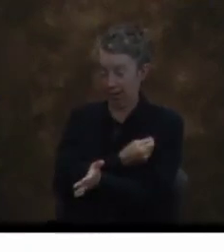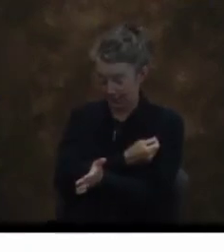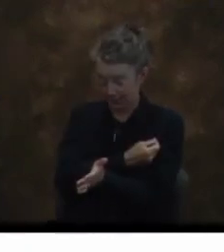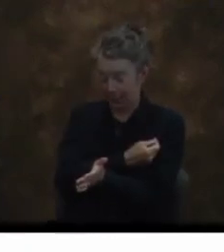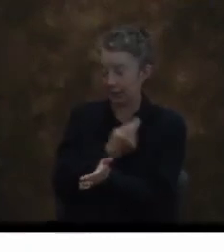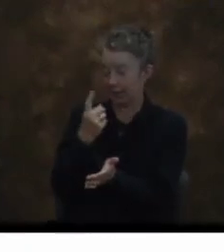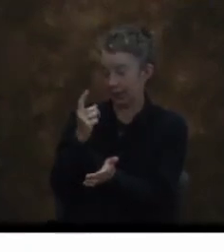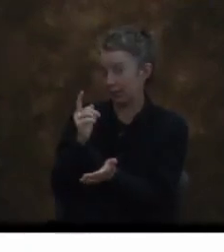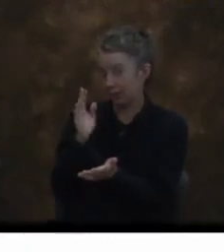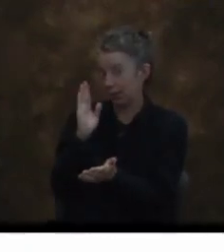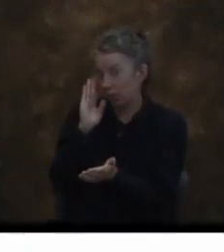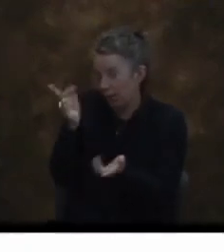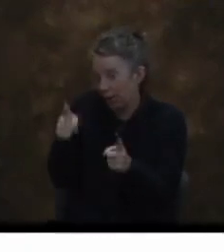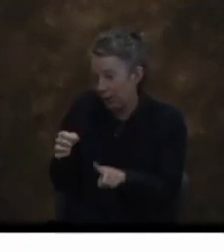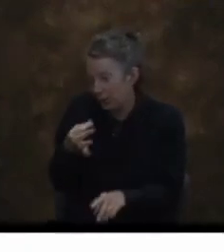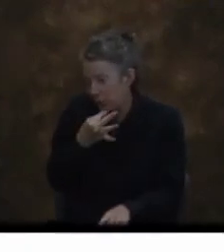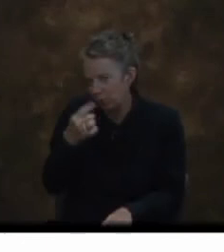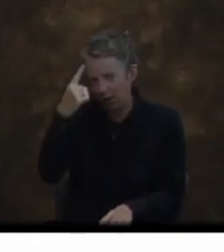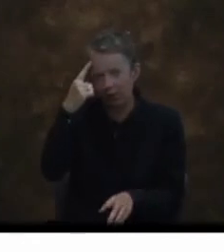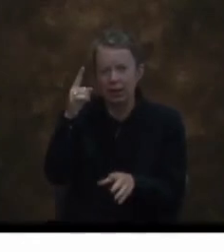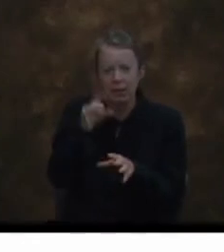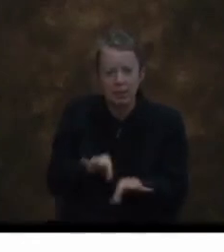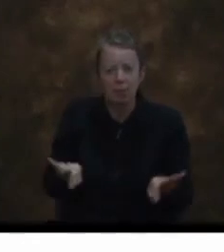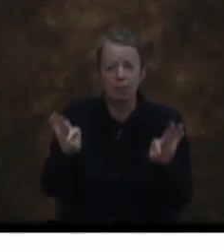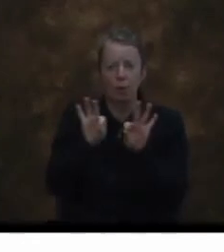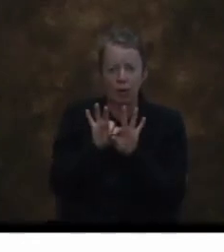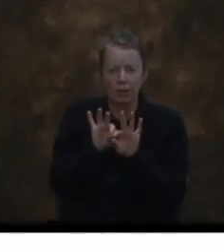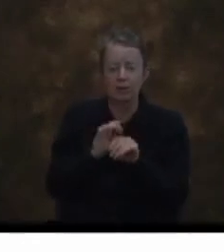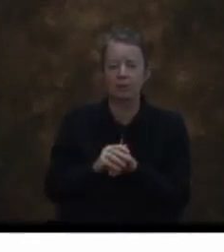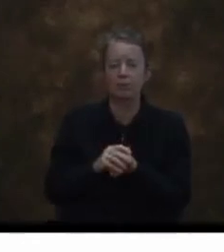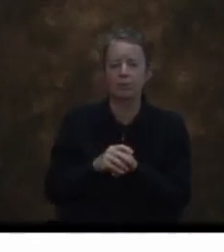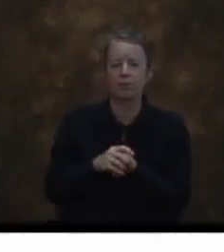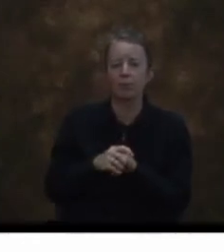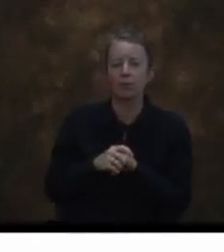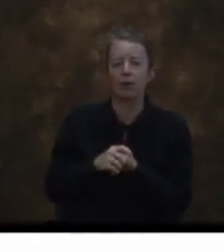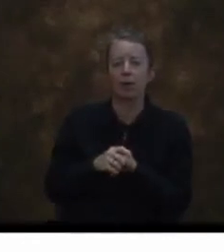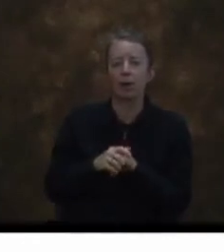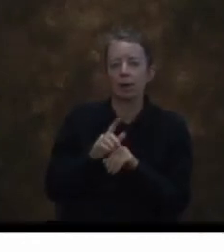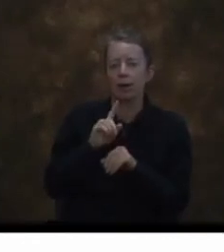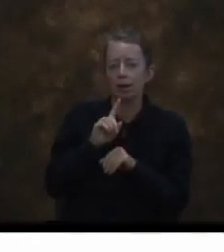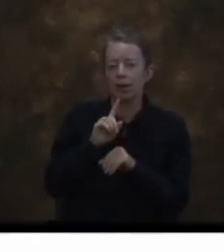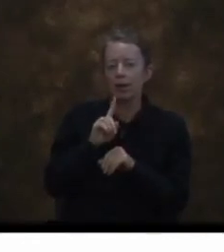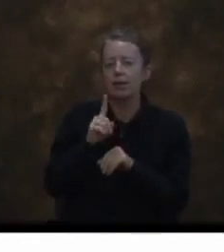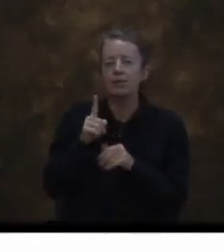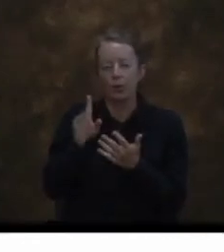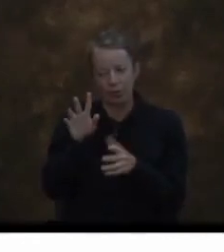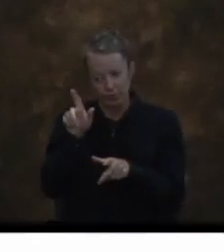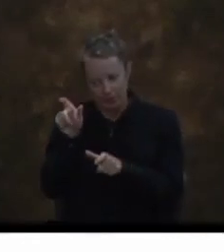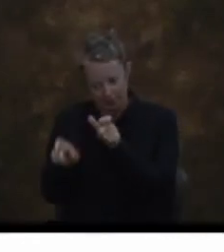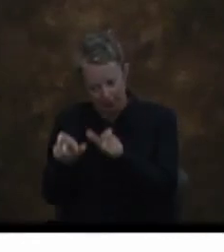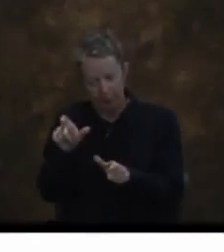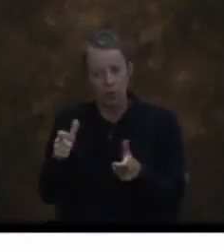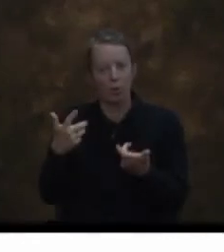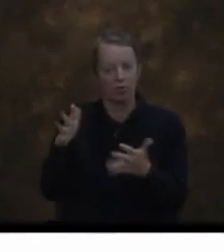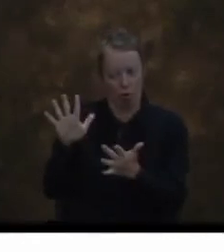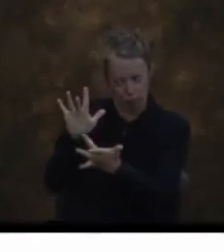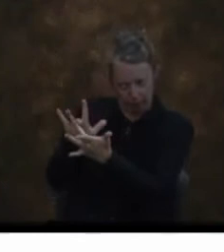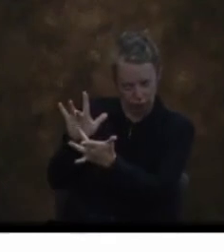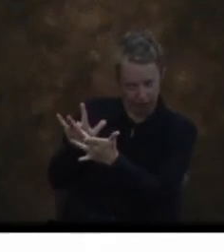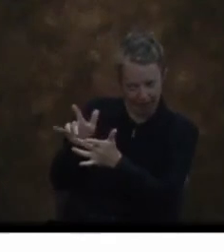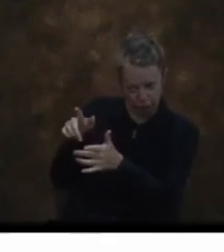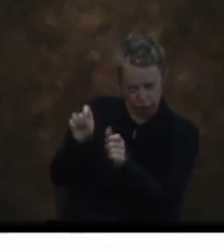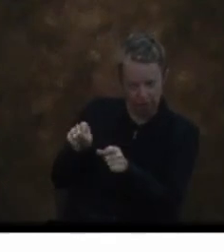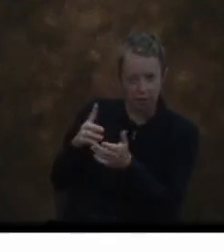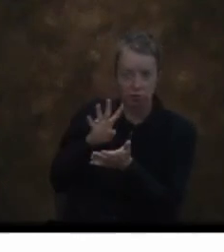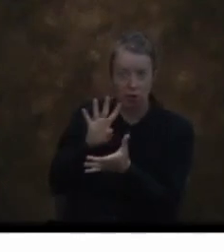all, okay, so there are lots of folks who are covered in that. Let's talk about folks we've already reached, and then talk about